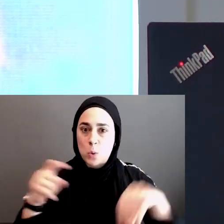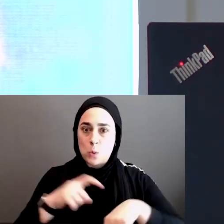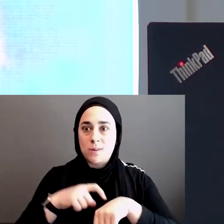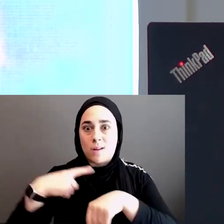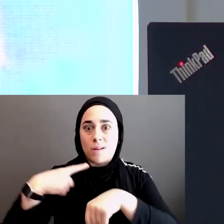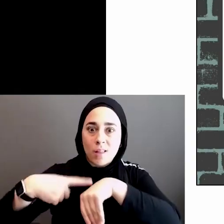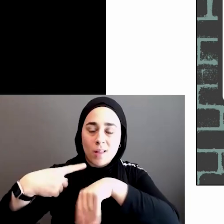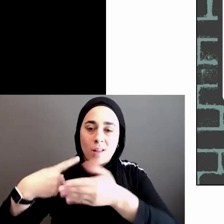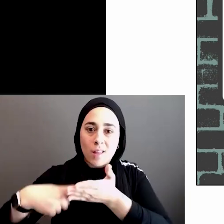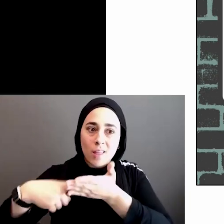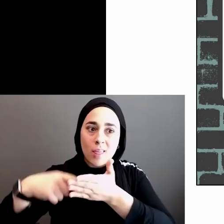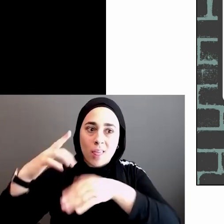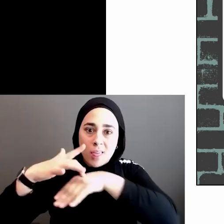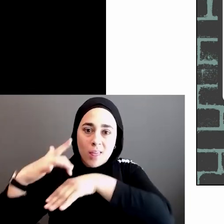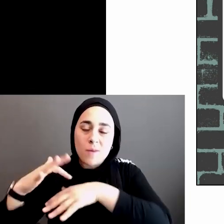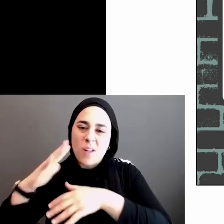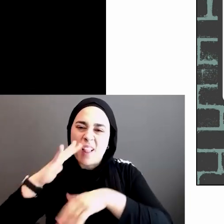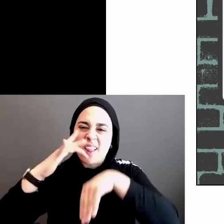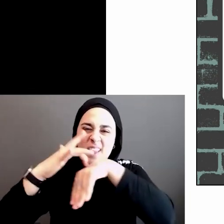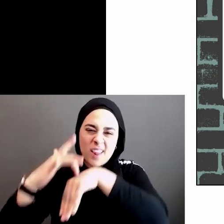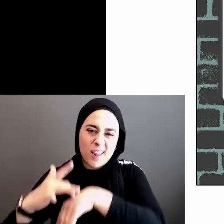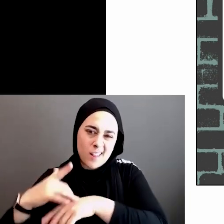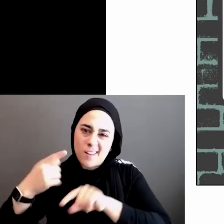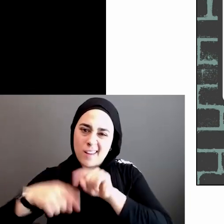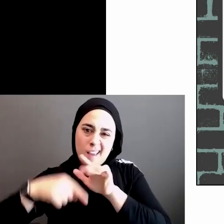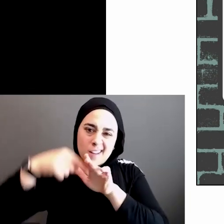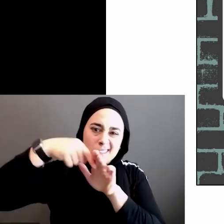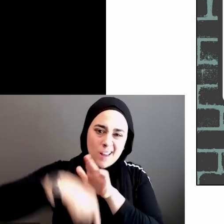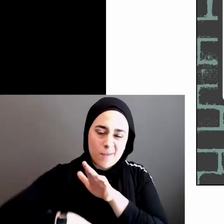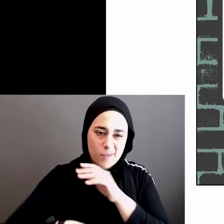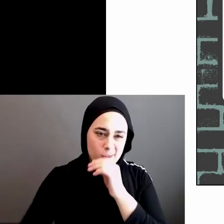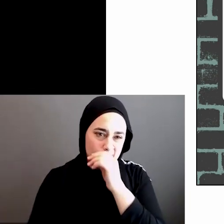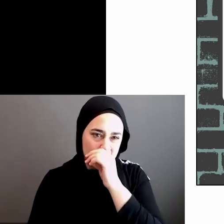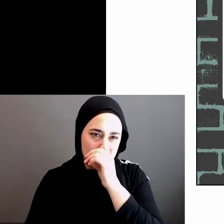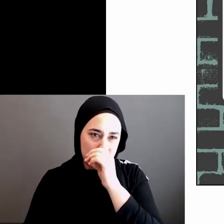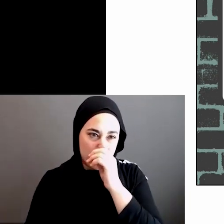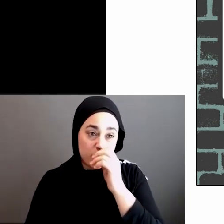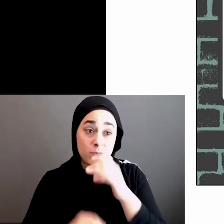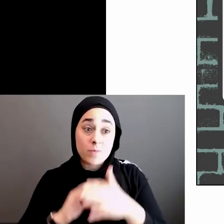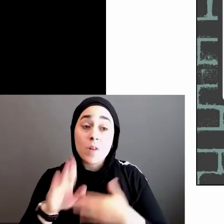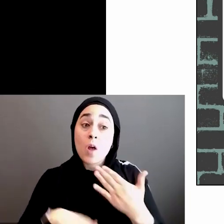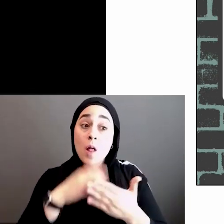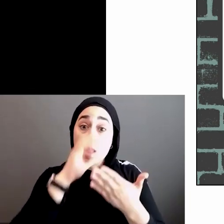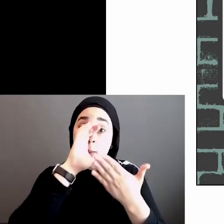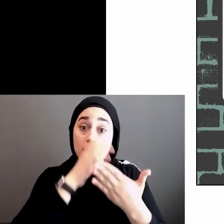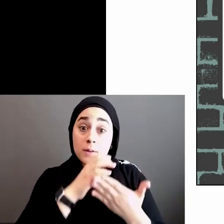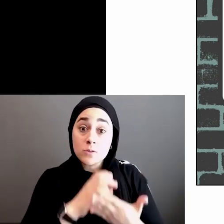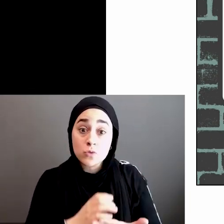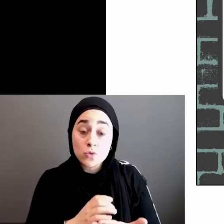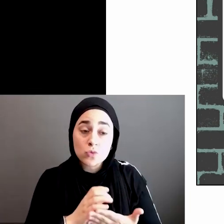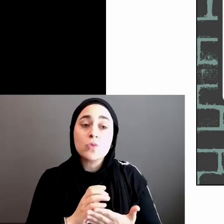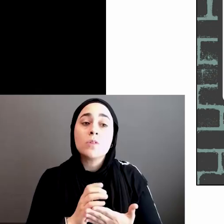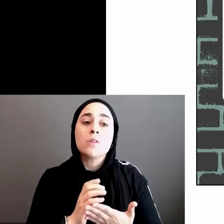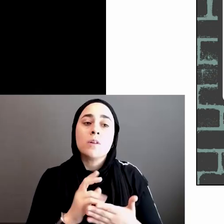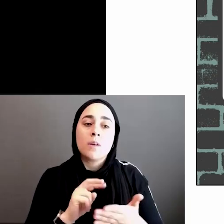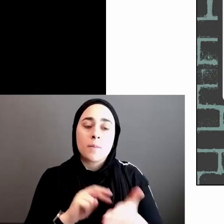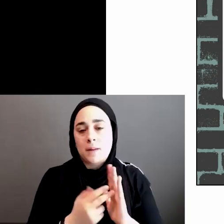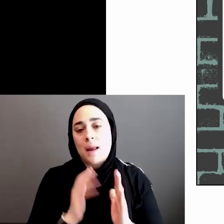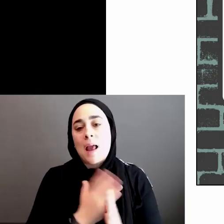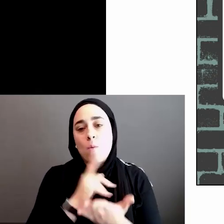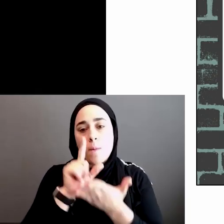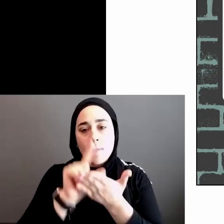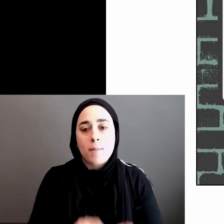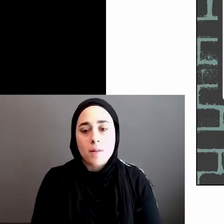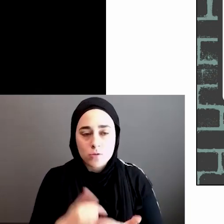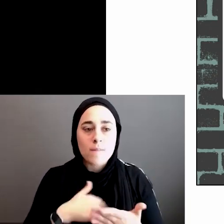and I can't cover them in depth. So that's all the images you see will be of our various publications. So we have